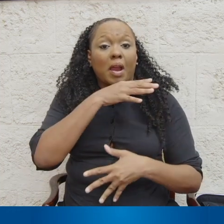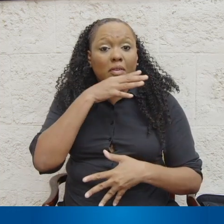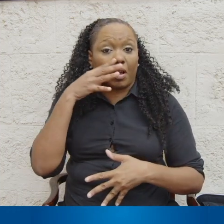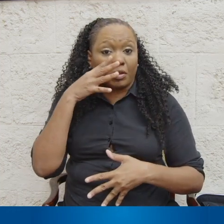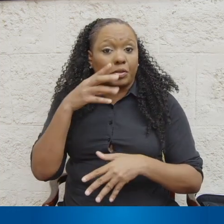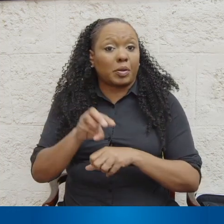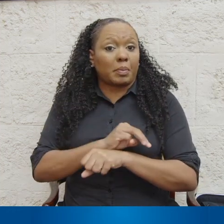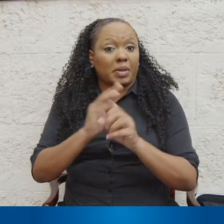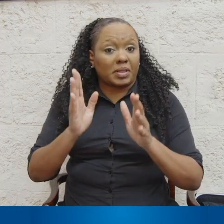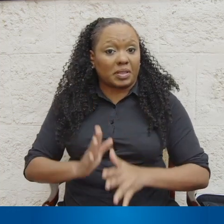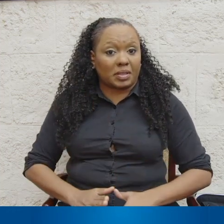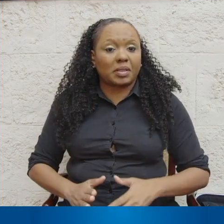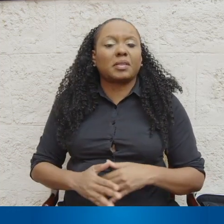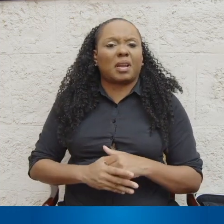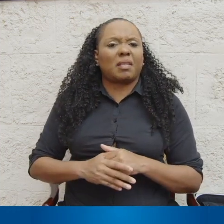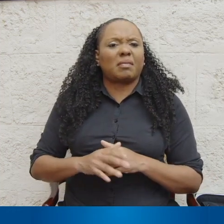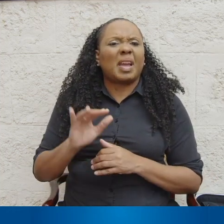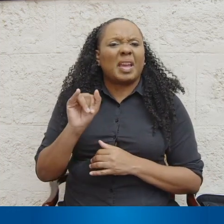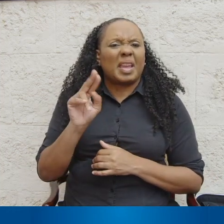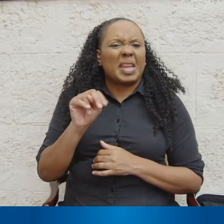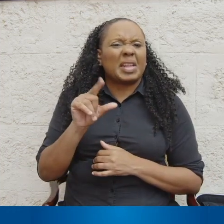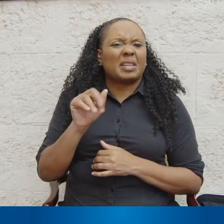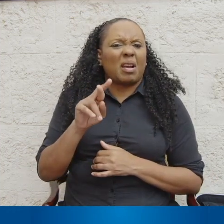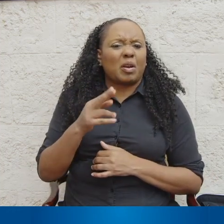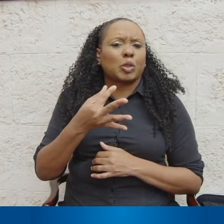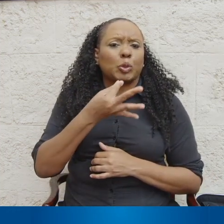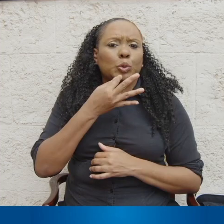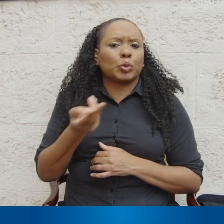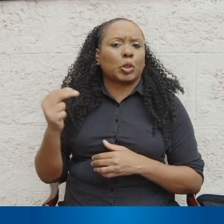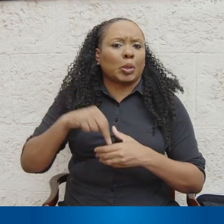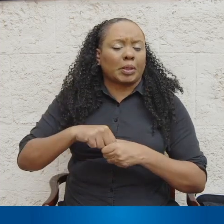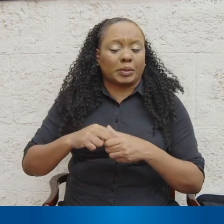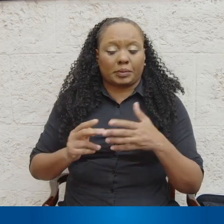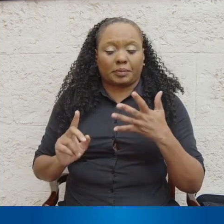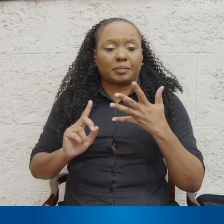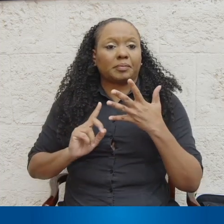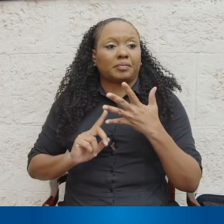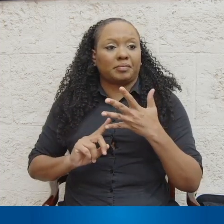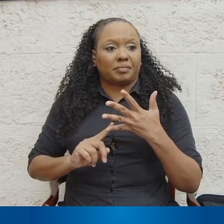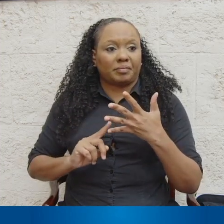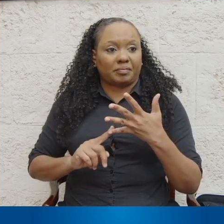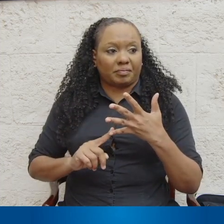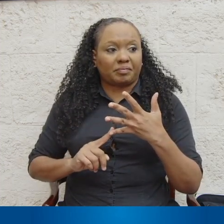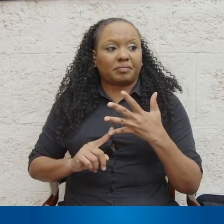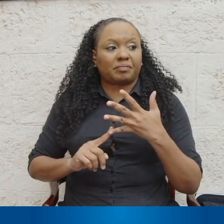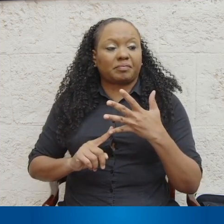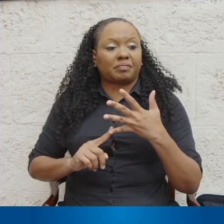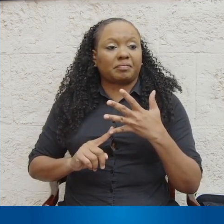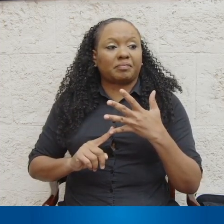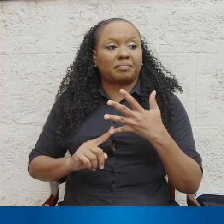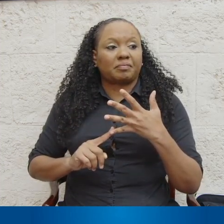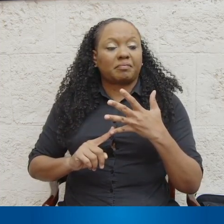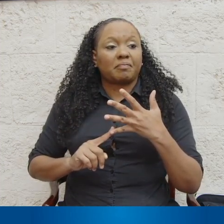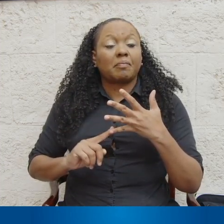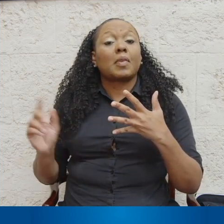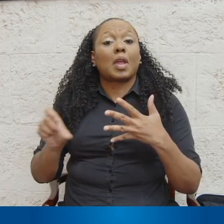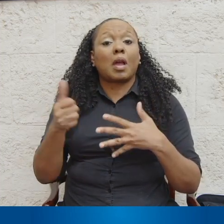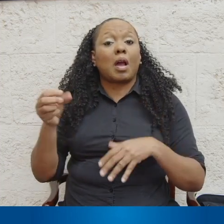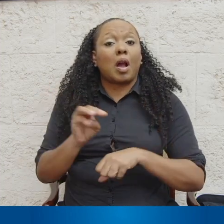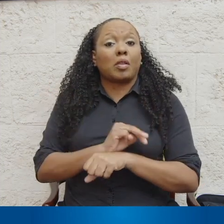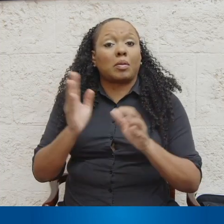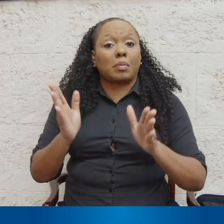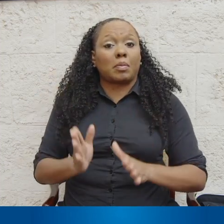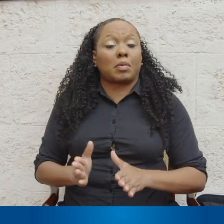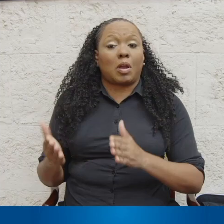the Honourable Indar Weir, is set to join us soon. The Senior Minister in the Prime Minister's Office with responsibility for coordinating